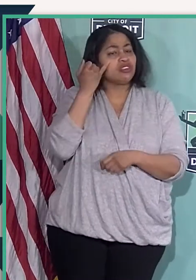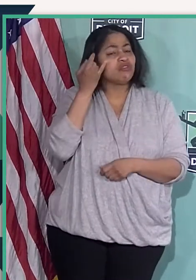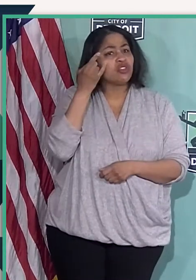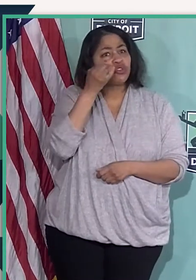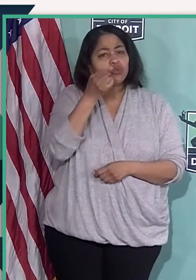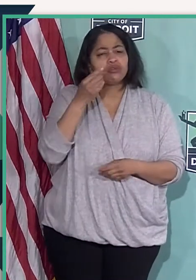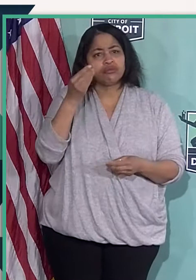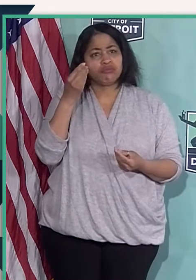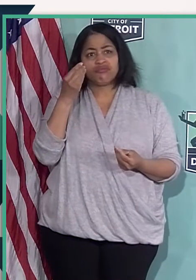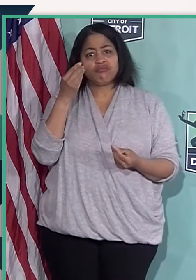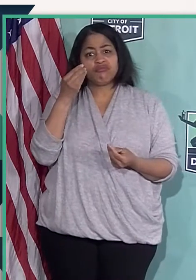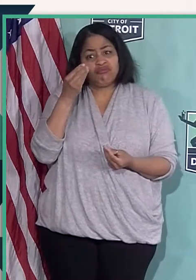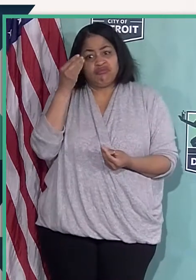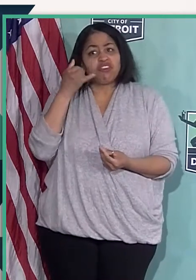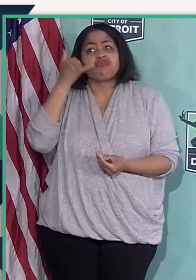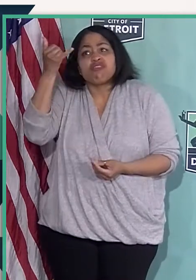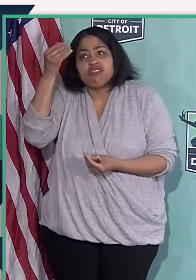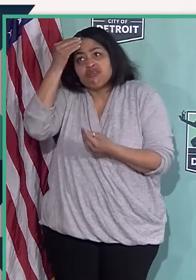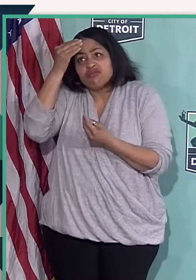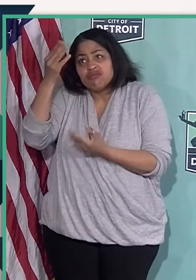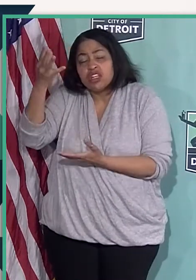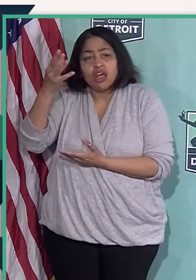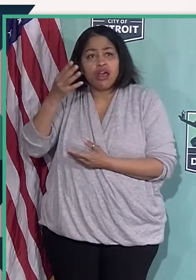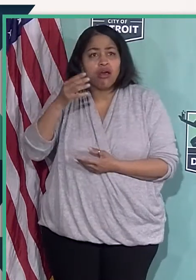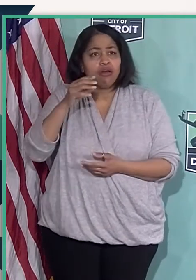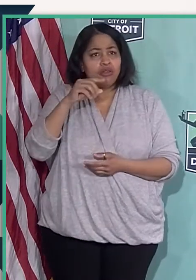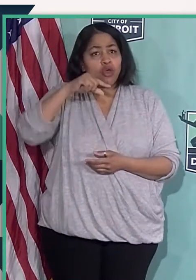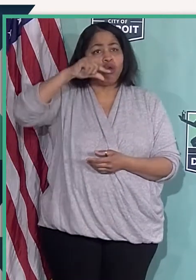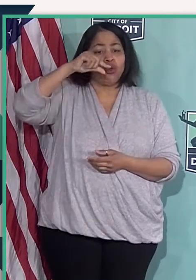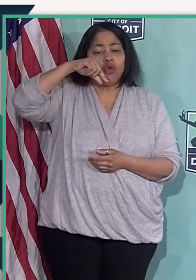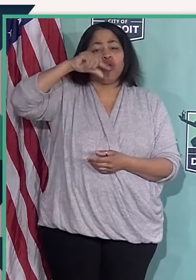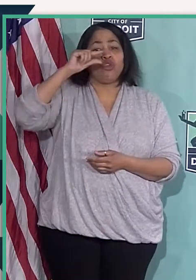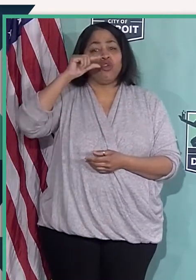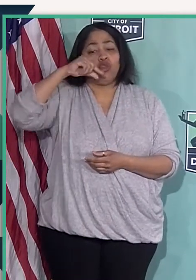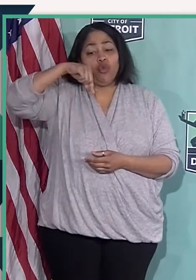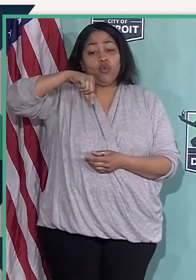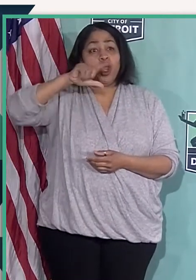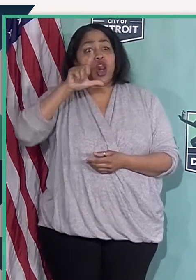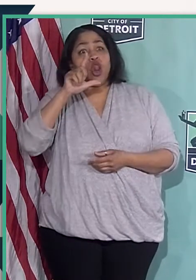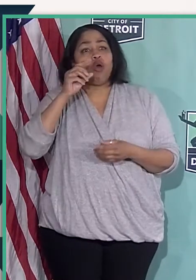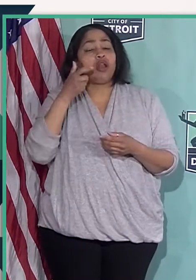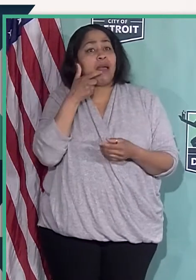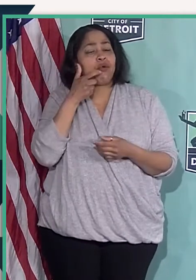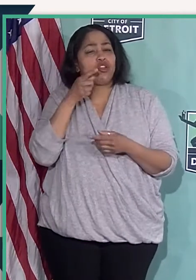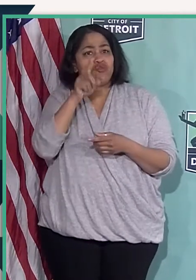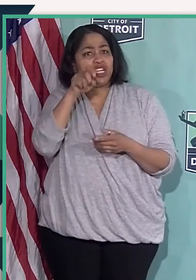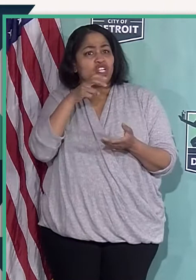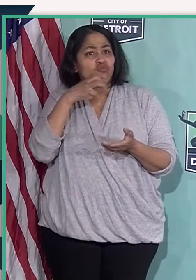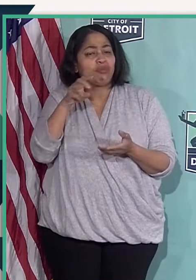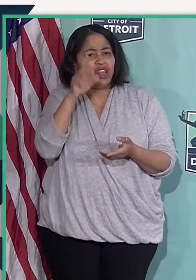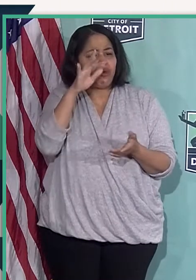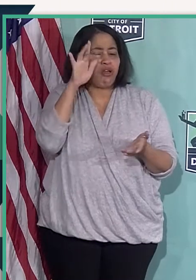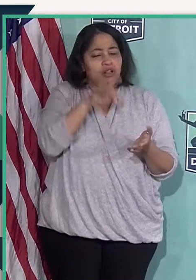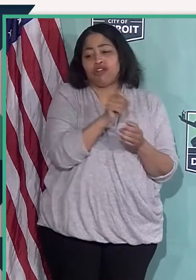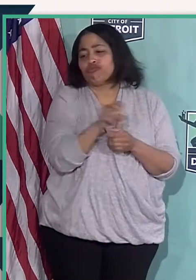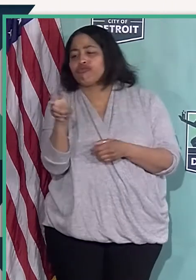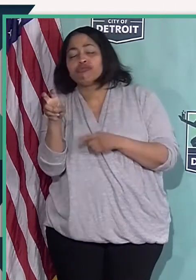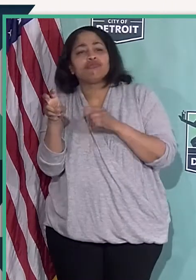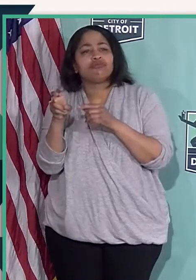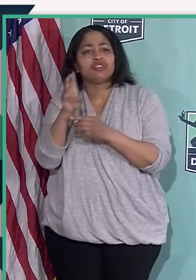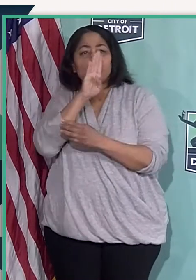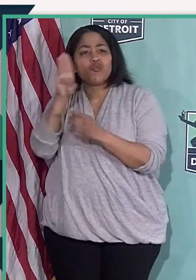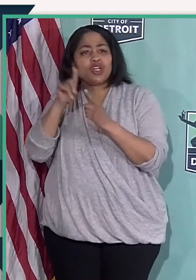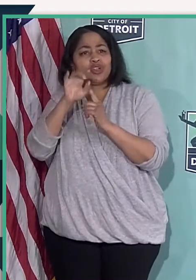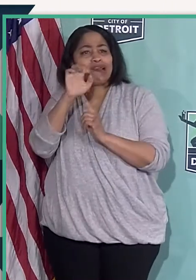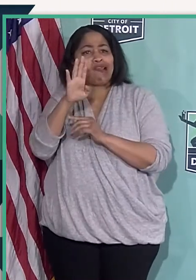just tell the Quicken operator that you need transportation, they will click you directly through to the